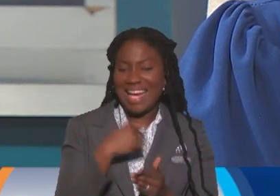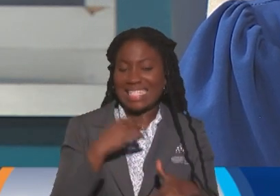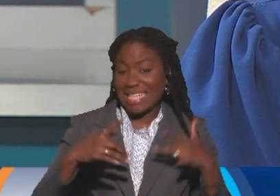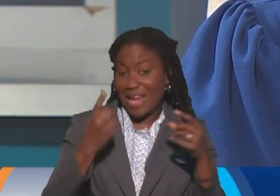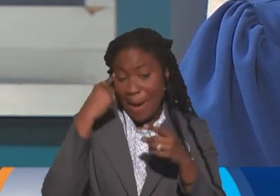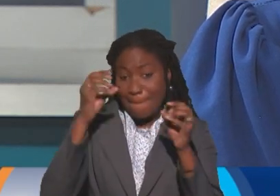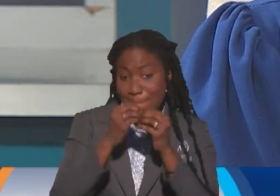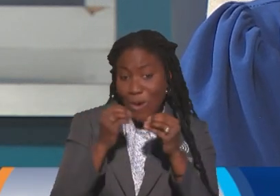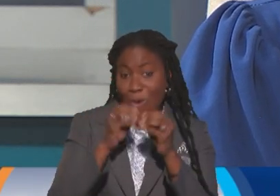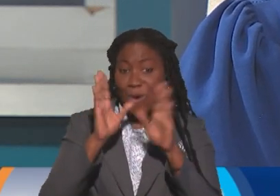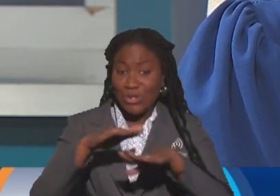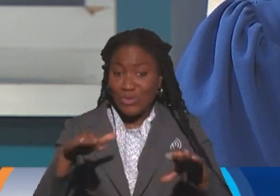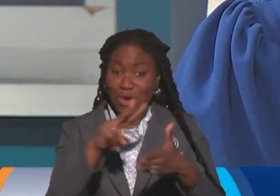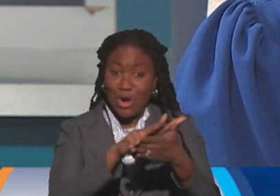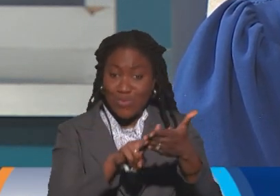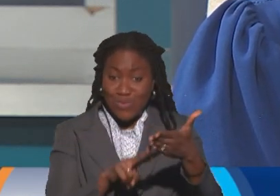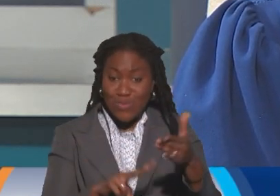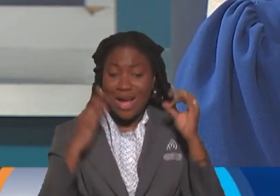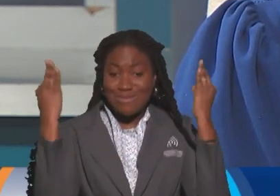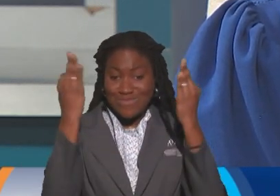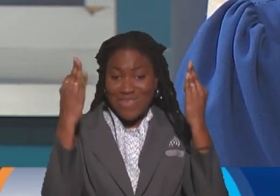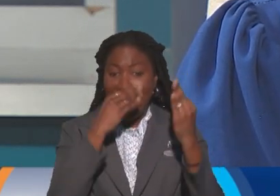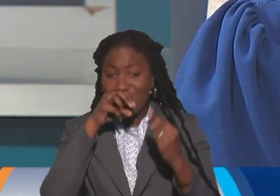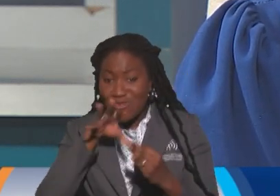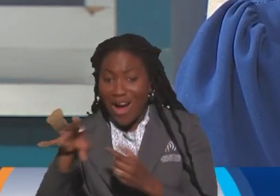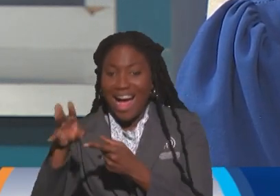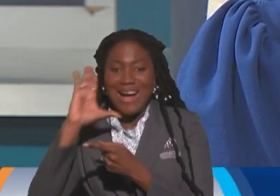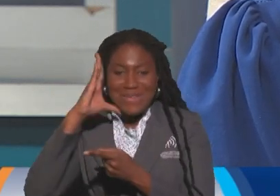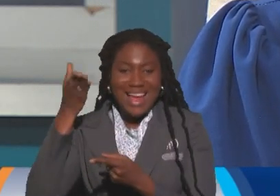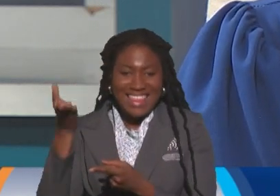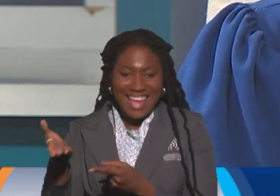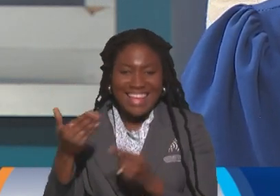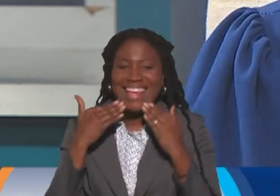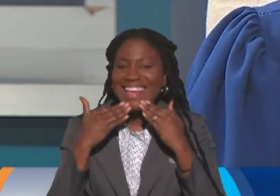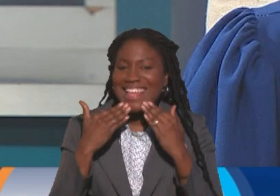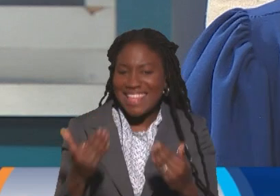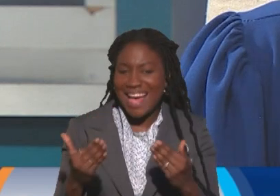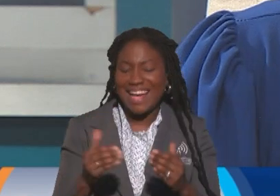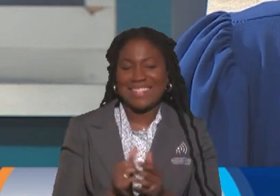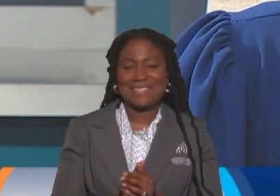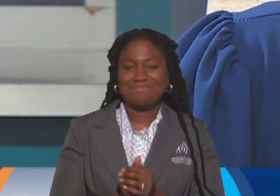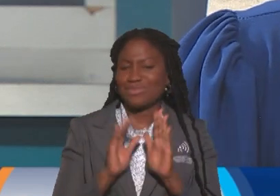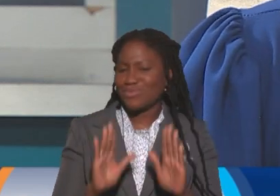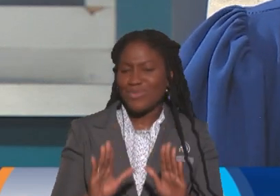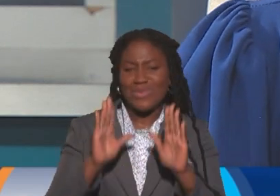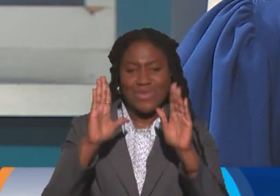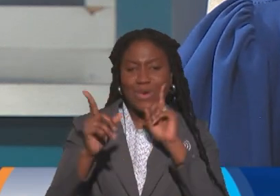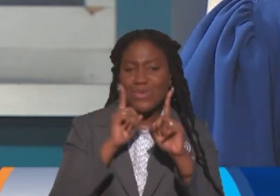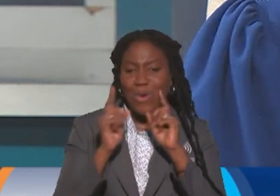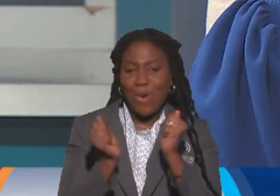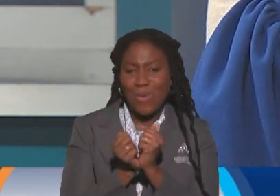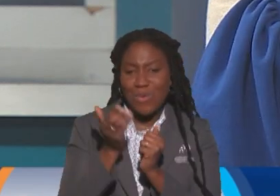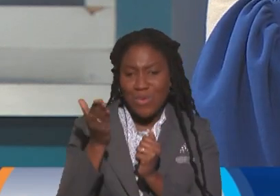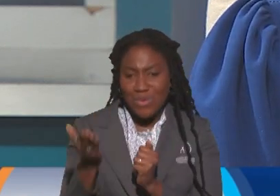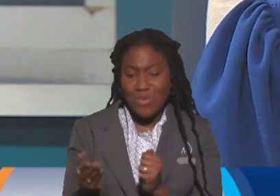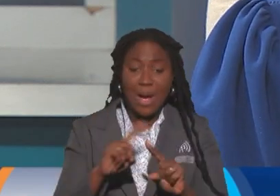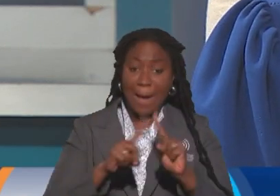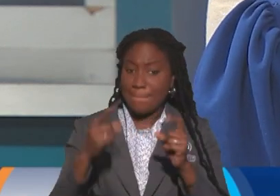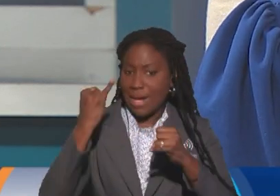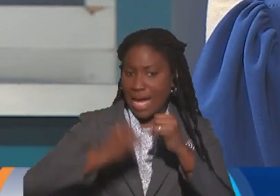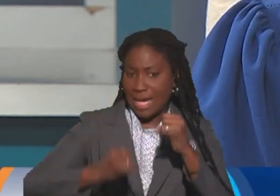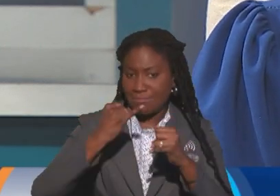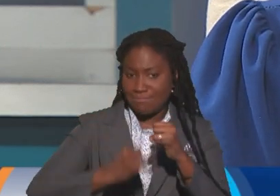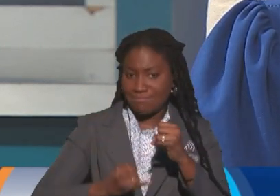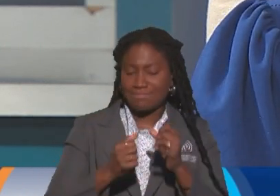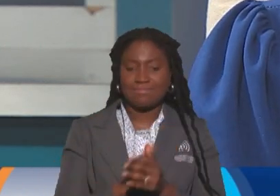more Children's Lit Fest and Dragon Zelly being there. Thank you. Yeah, it's been amazing to talk to you this morning. But before we go, I just want to go